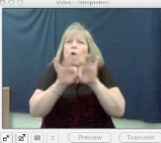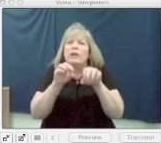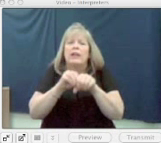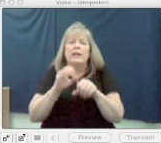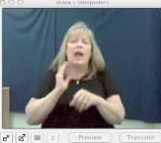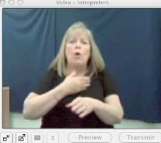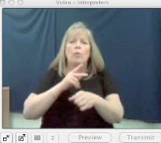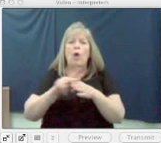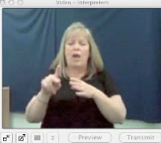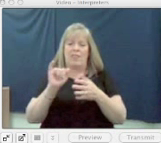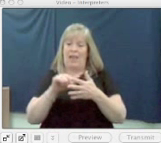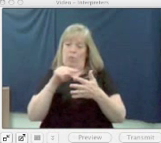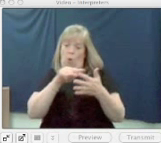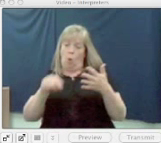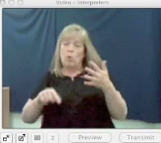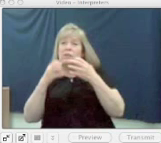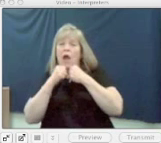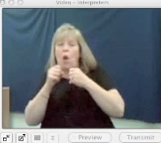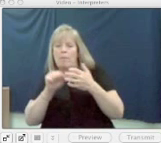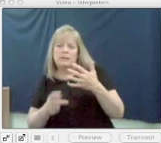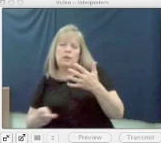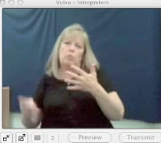over invisibility.